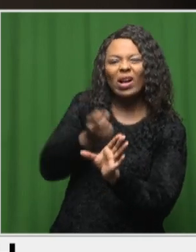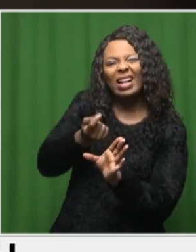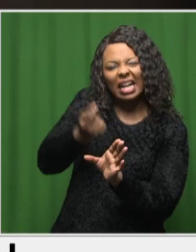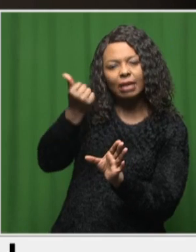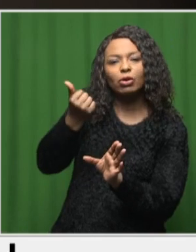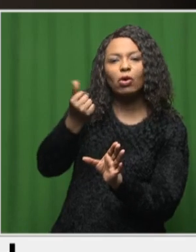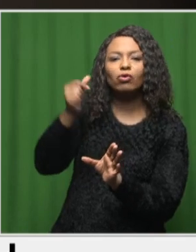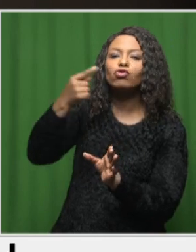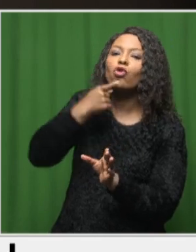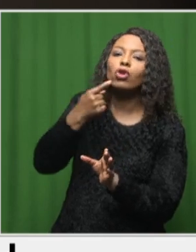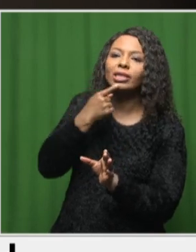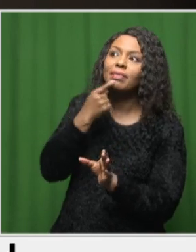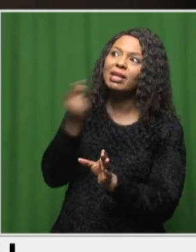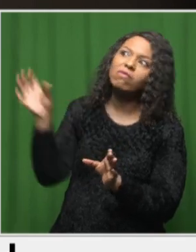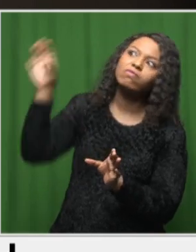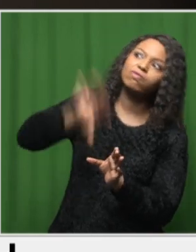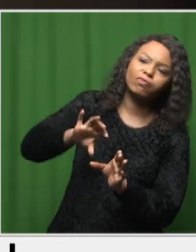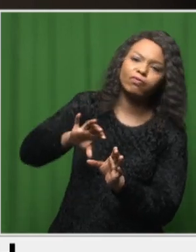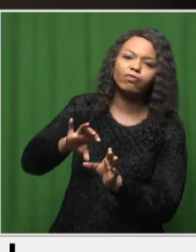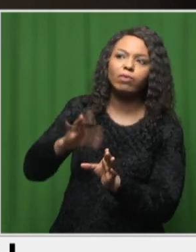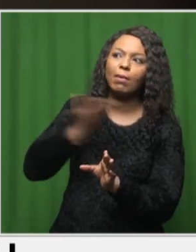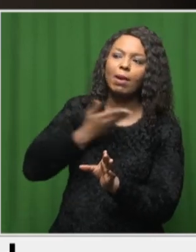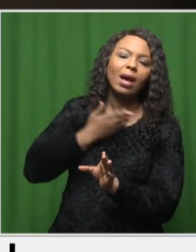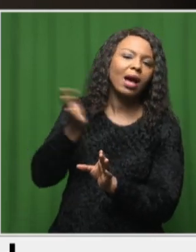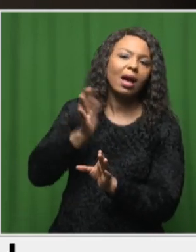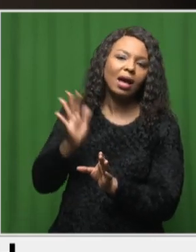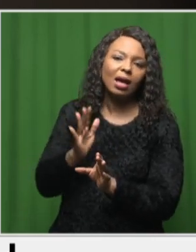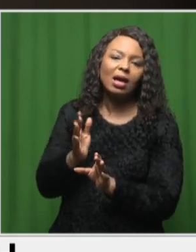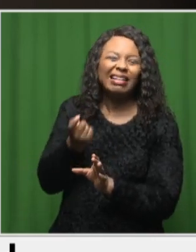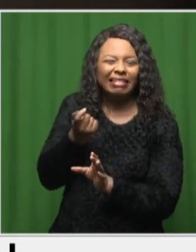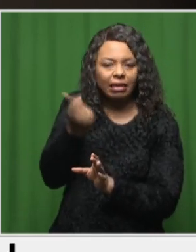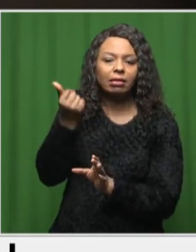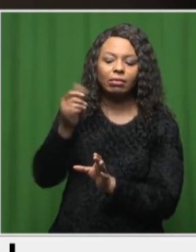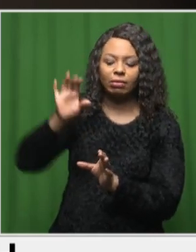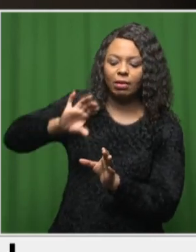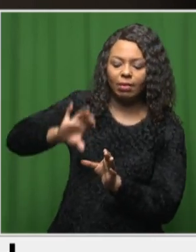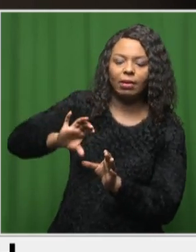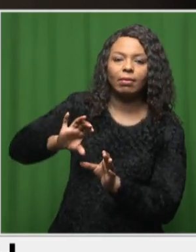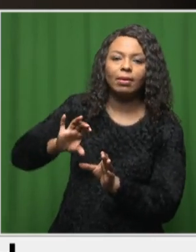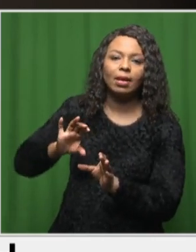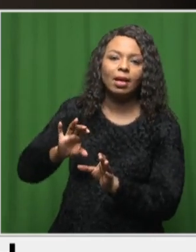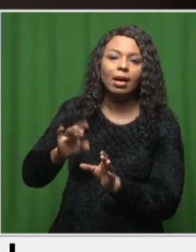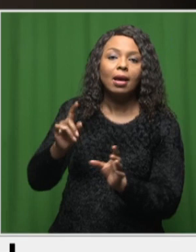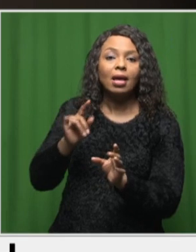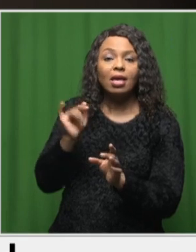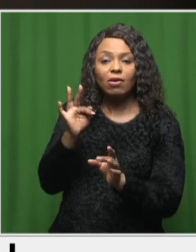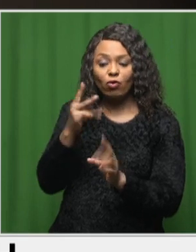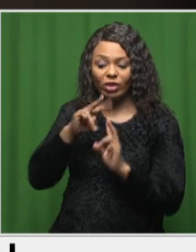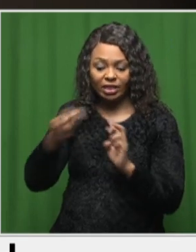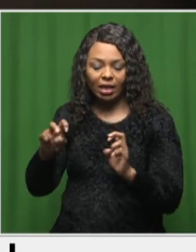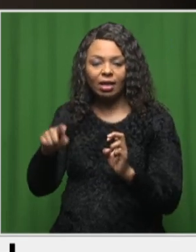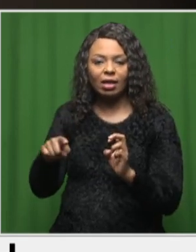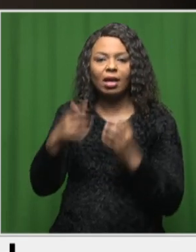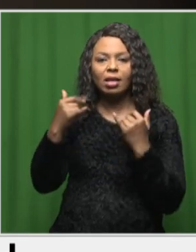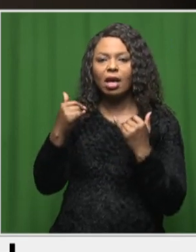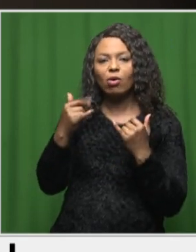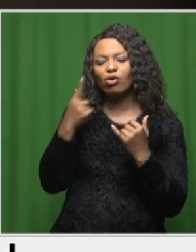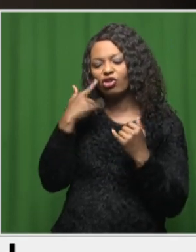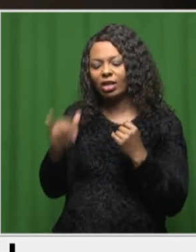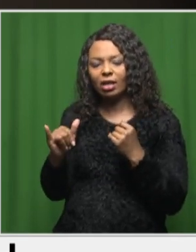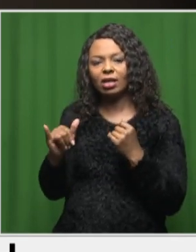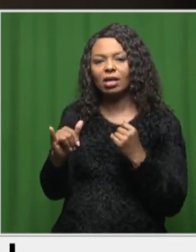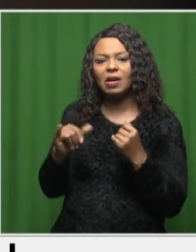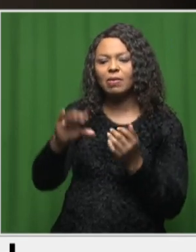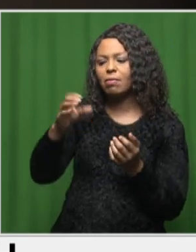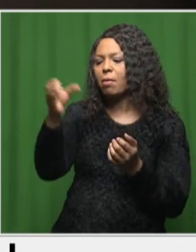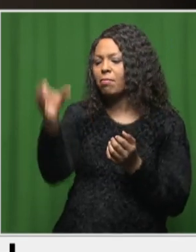Hopefully it's not a lot of salt you're adding to your food. So if you actually analyze this, there is no need for that salt shaker on